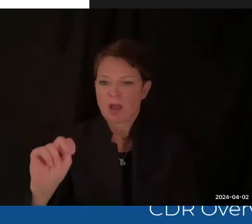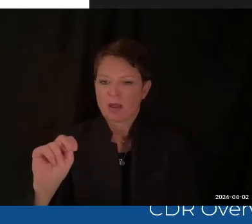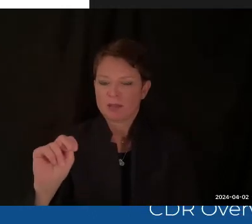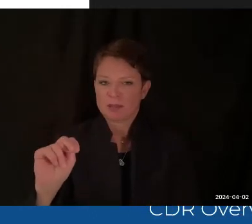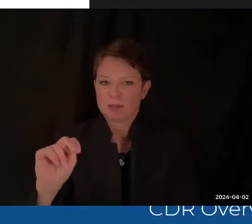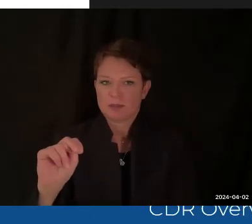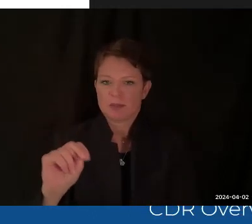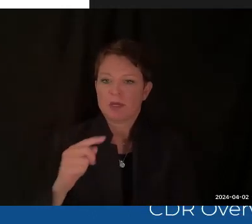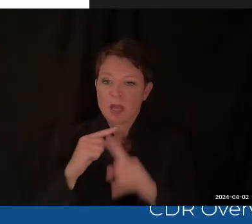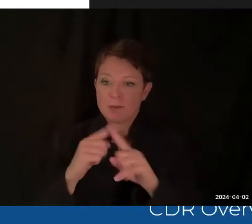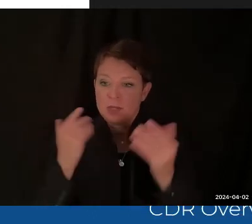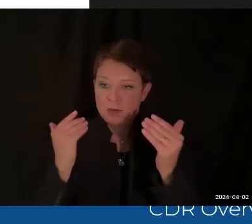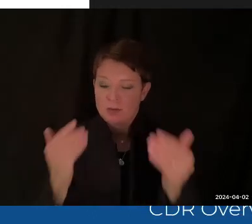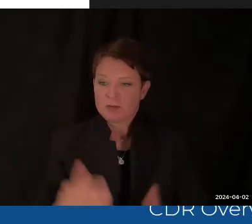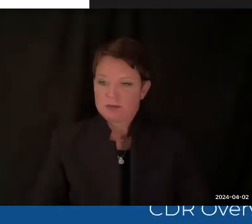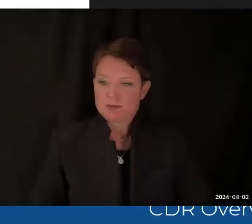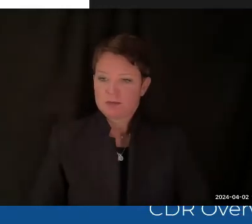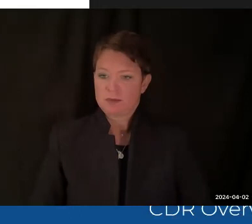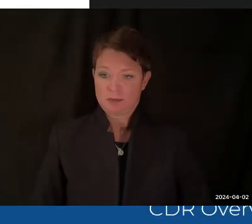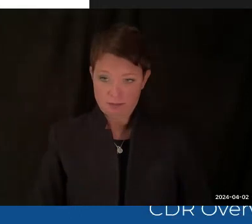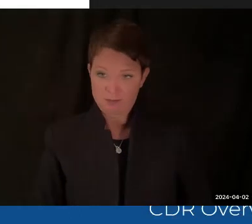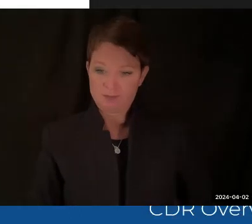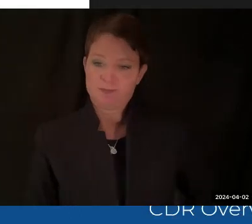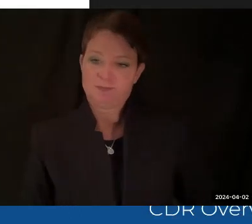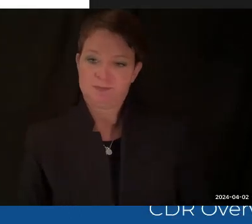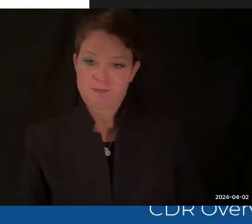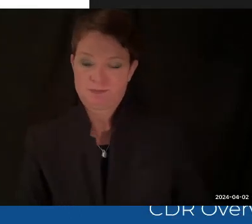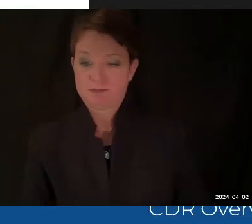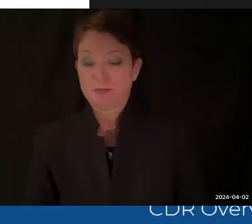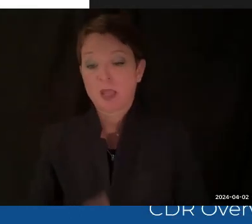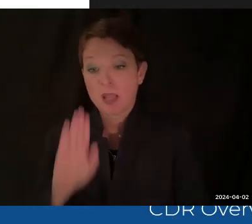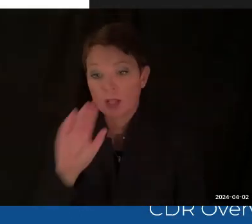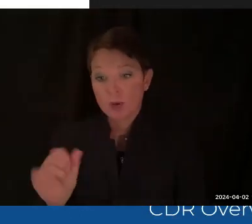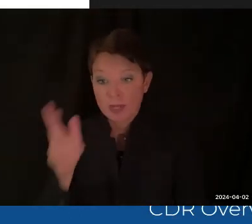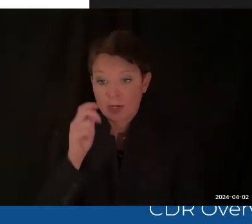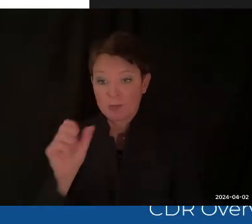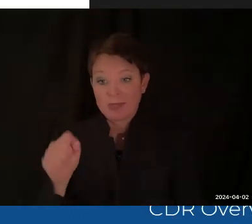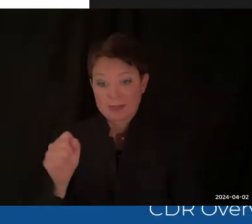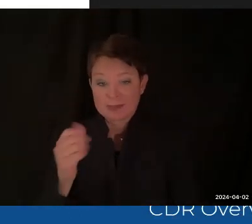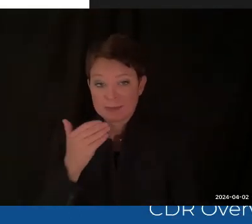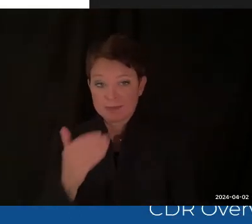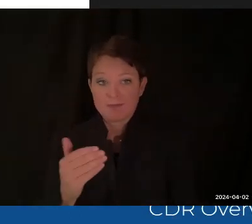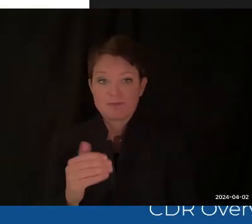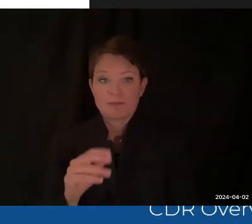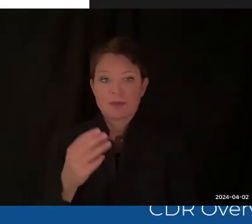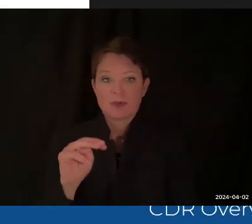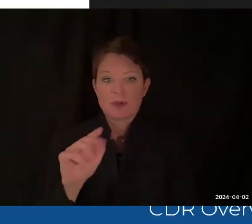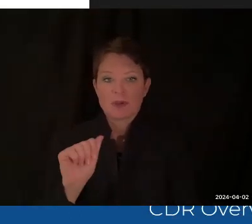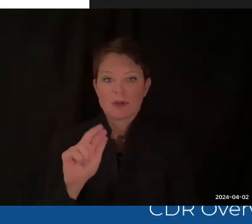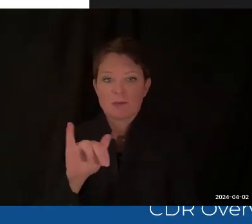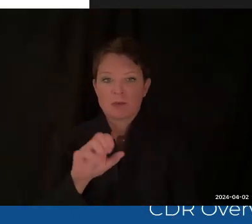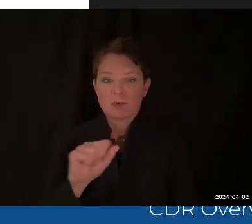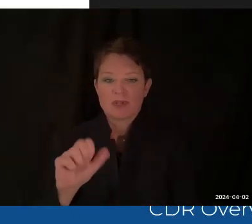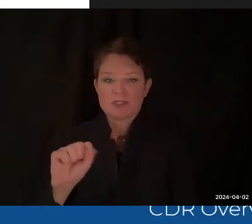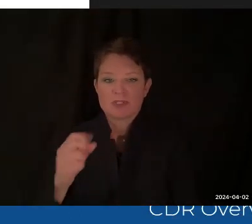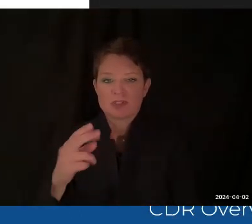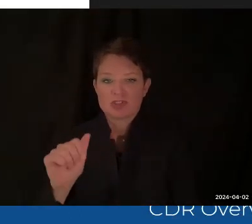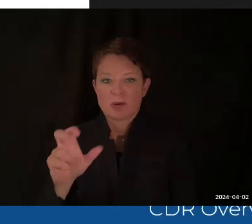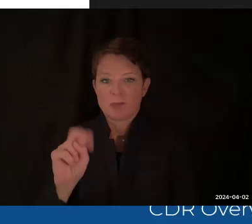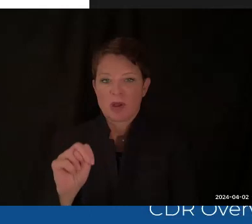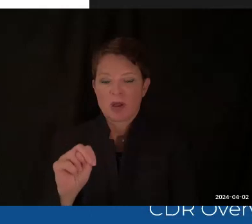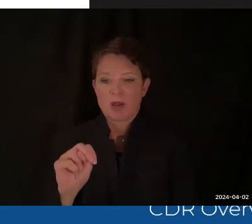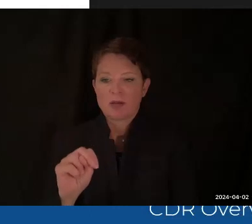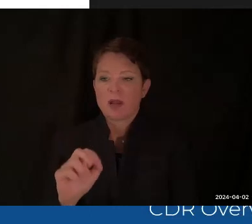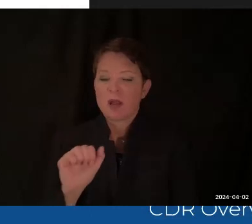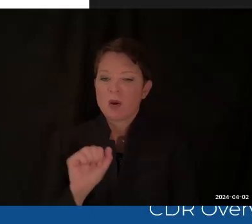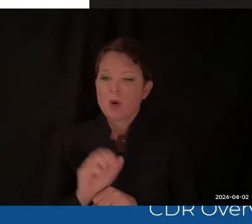Should be able to unmute at this time. Hi, can you hear me? Yes, please state your name. All right, my name is Marissa Shaban. I'm with